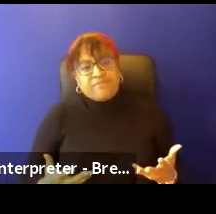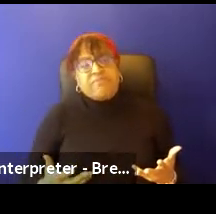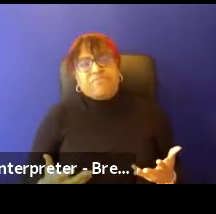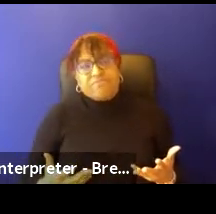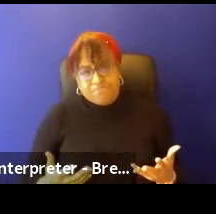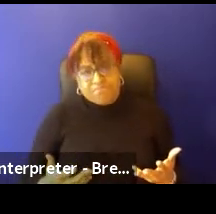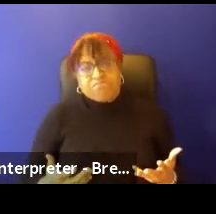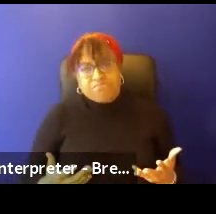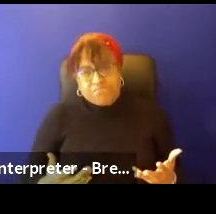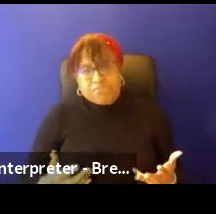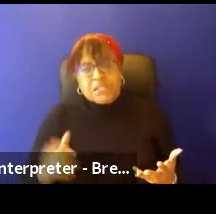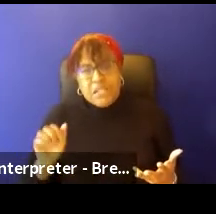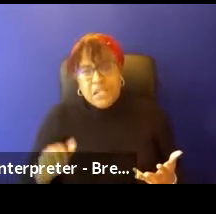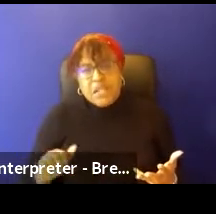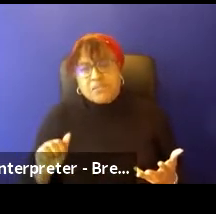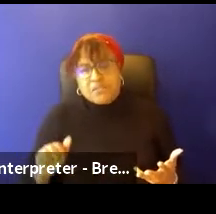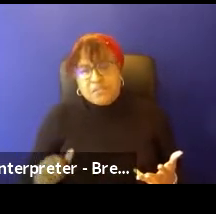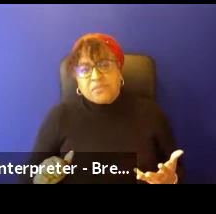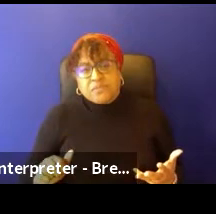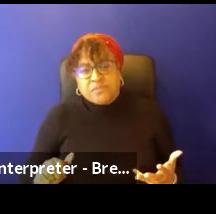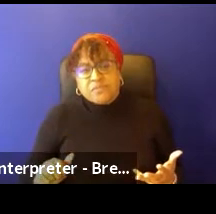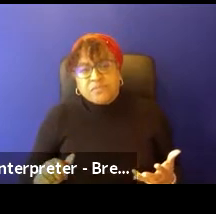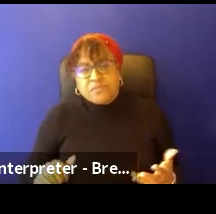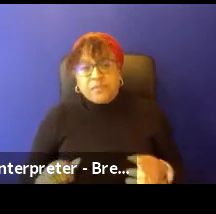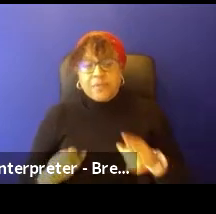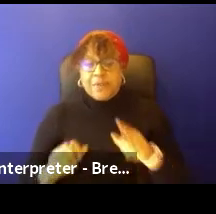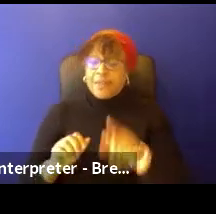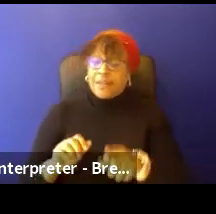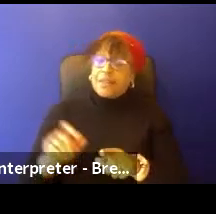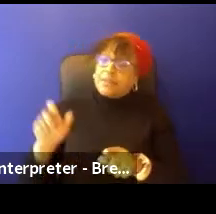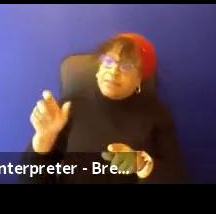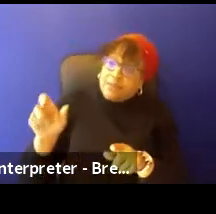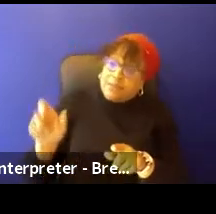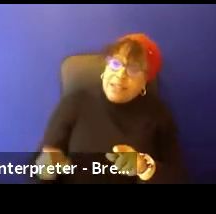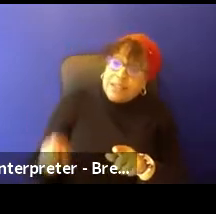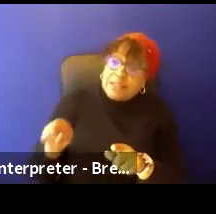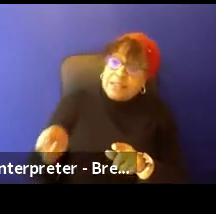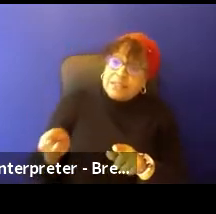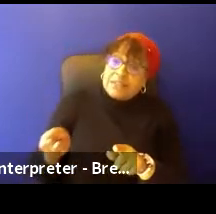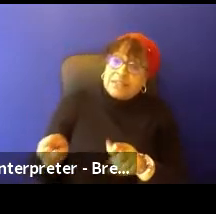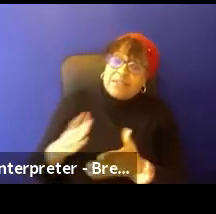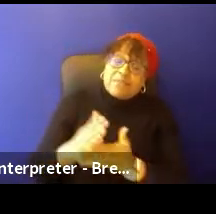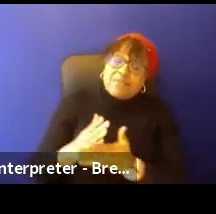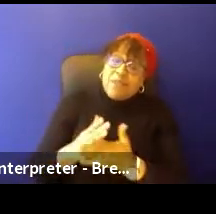Yeah. Very thoughtful, very caring person. He's really lovely.